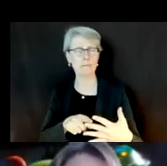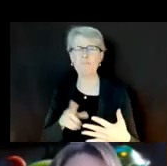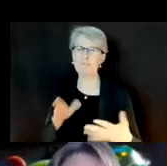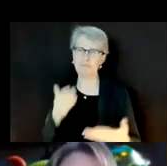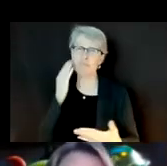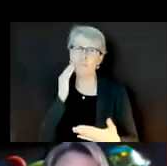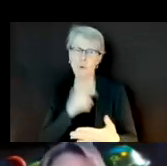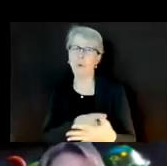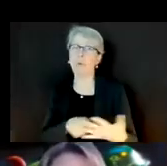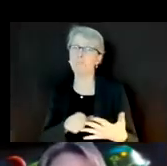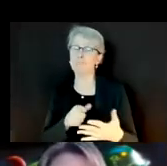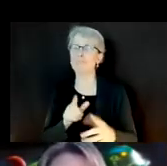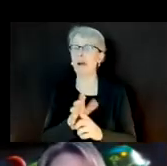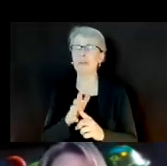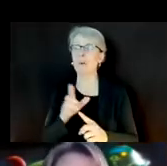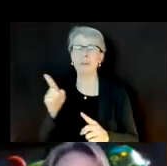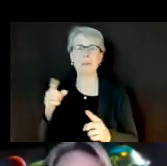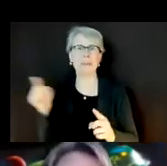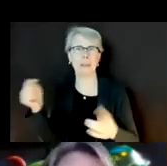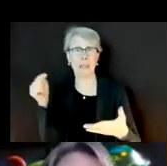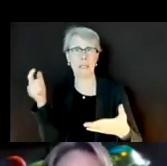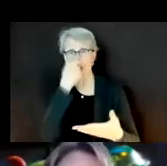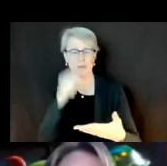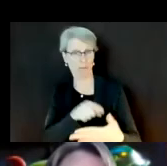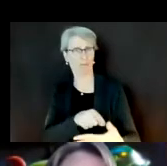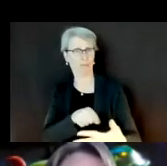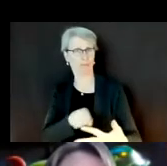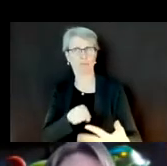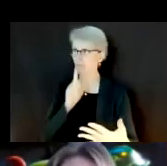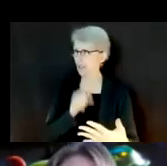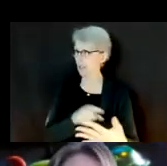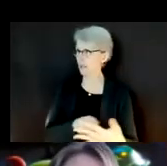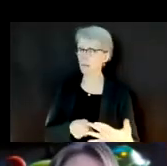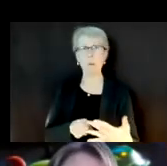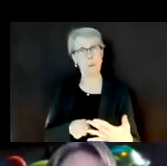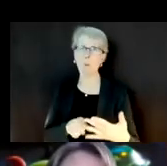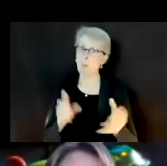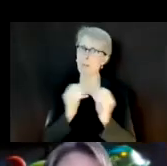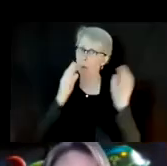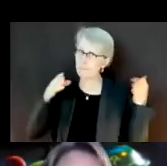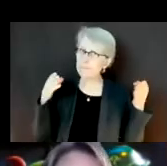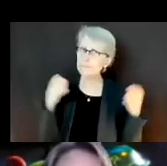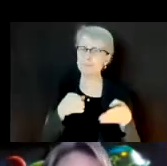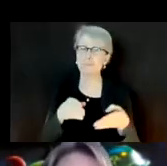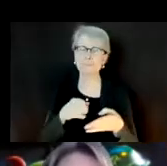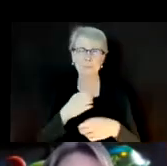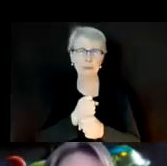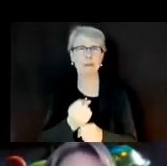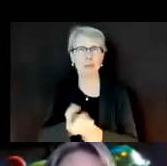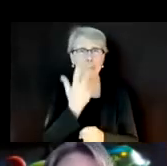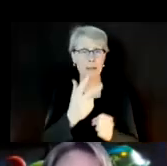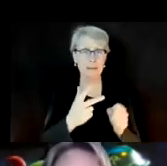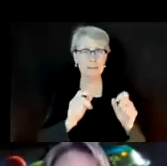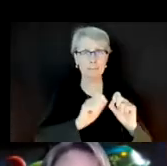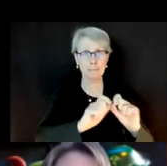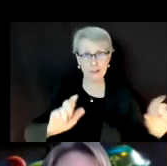really popular, or maybe it's a surprise. And then you say, oh, so I'm going to invest the time and effort to make 3 pages, one